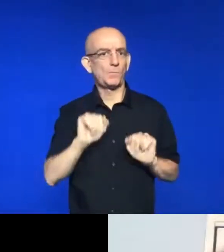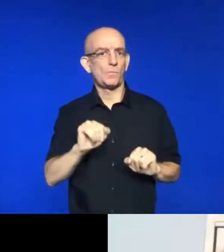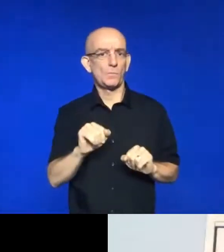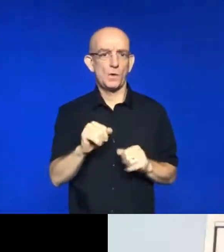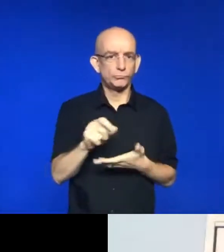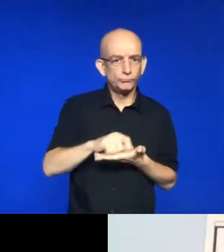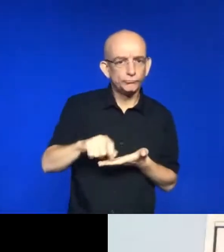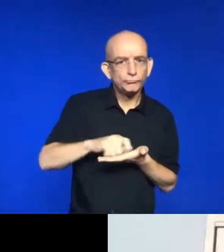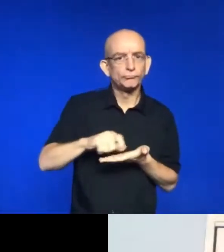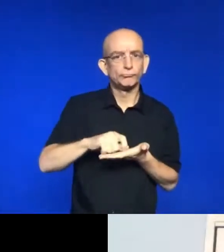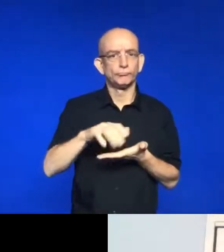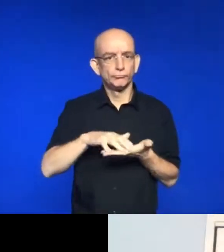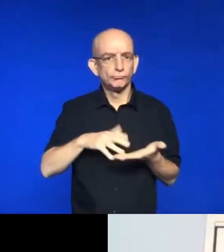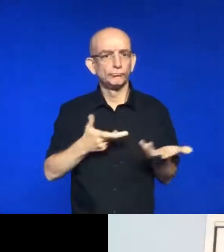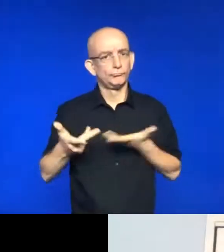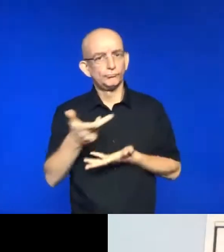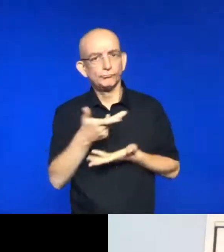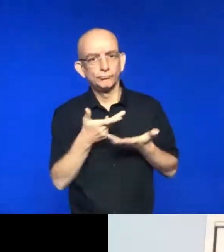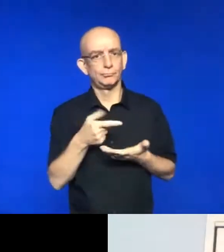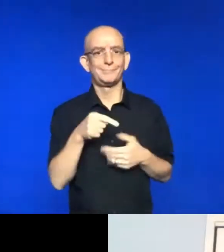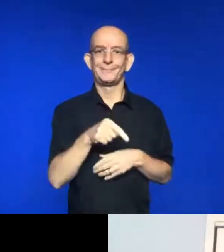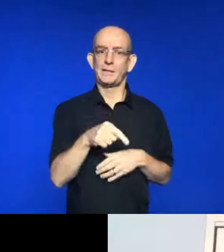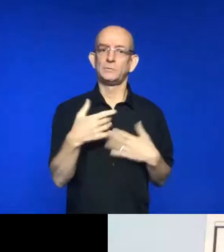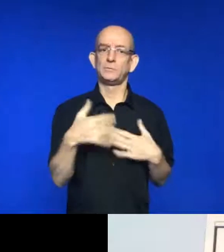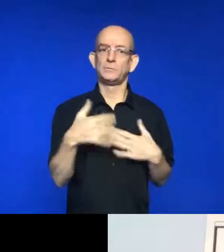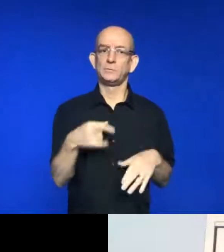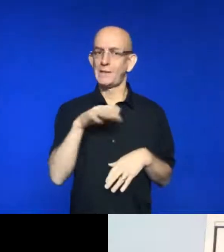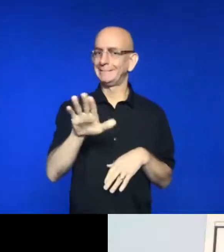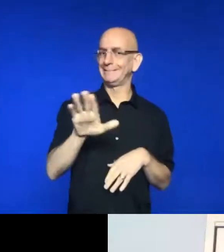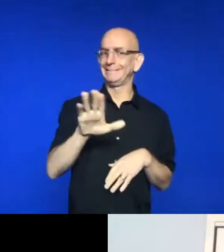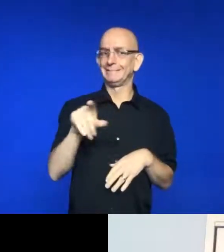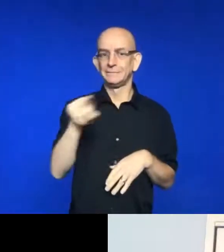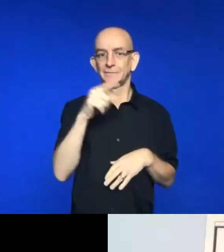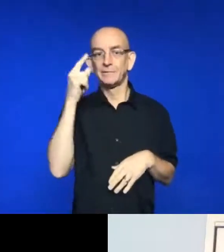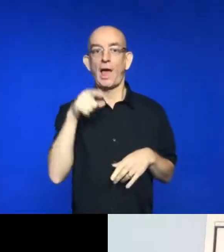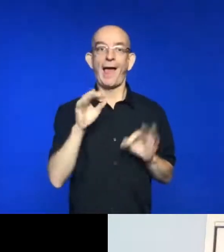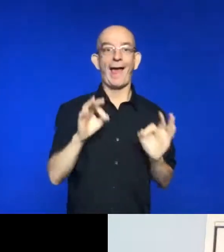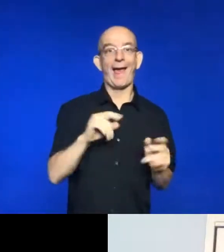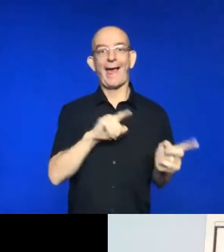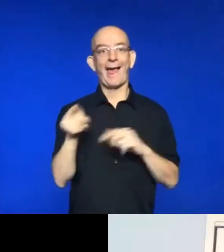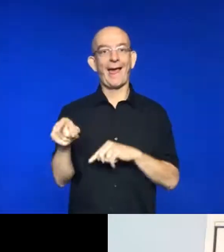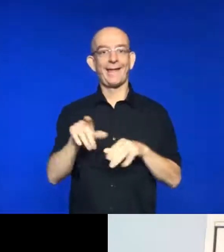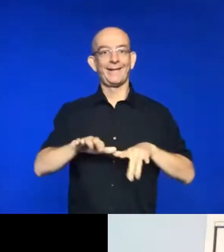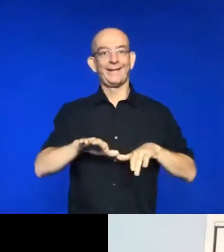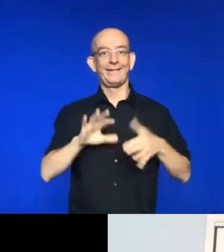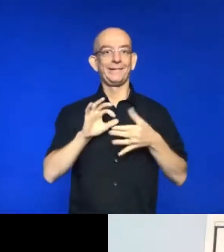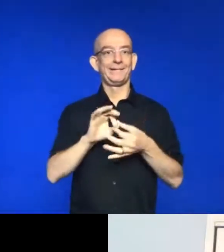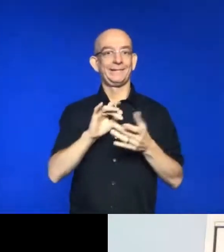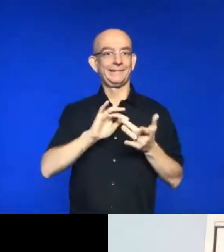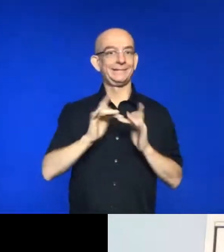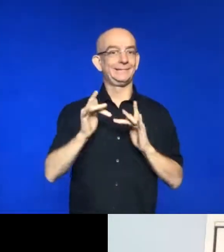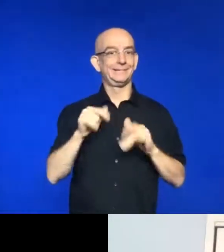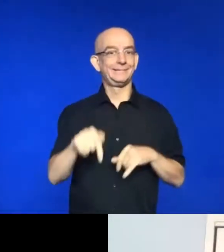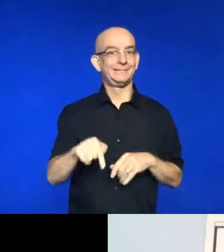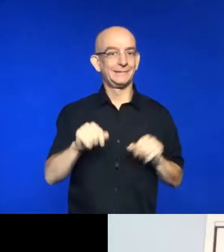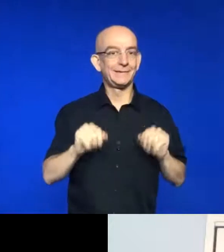is thinking about this just might be the way to move forward to really stop and take pause and think about all of these other factors